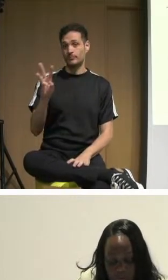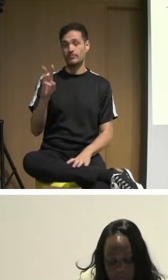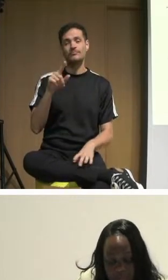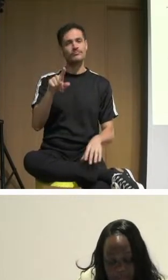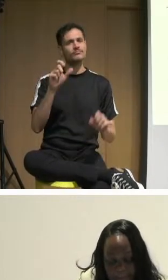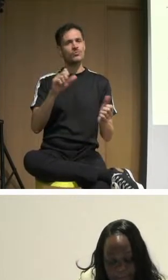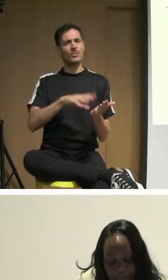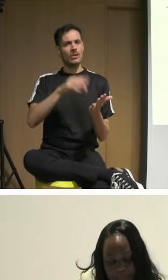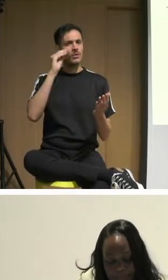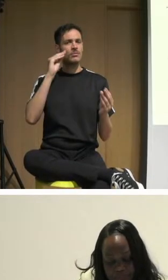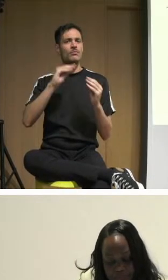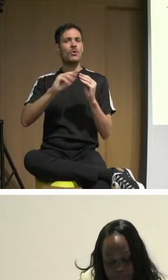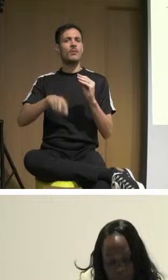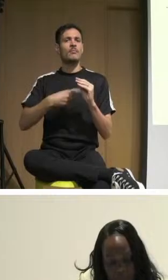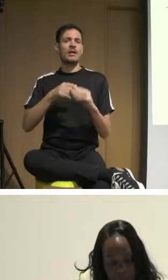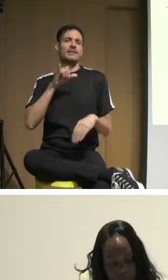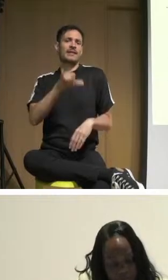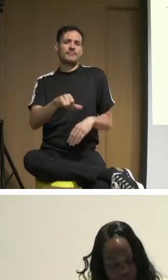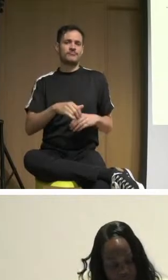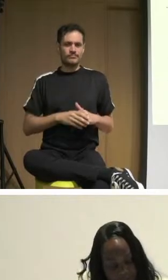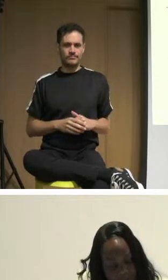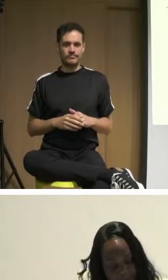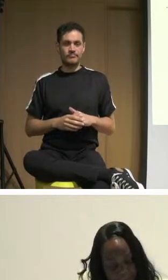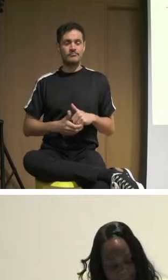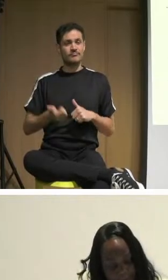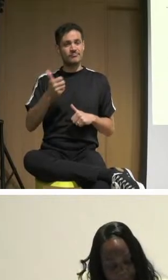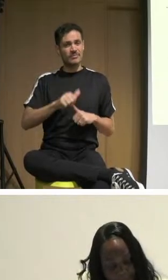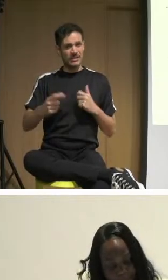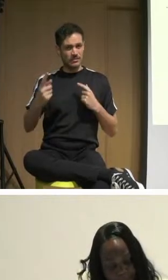more about that. Any questions?